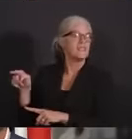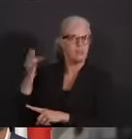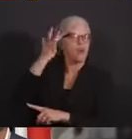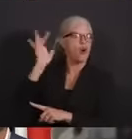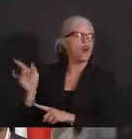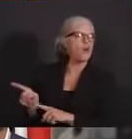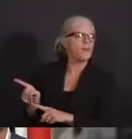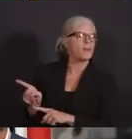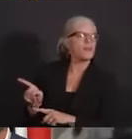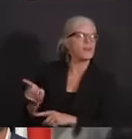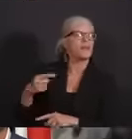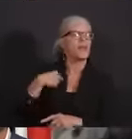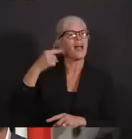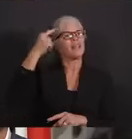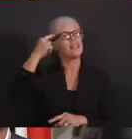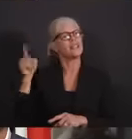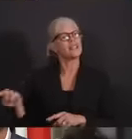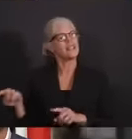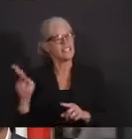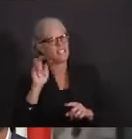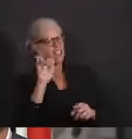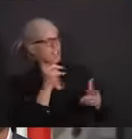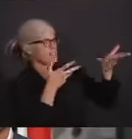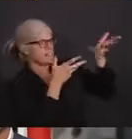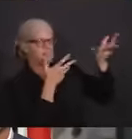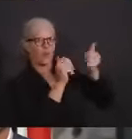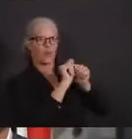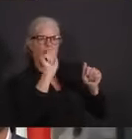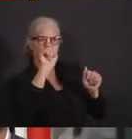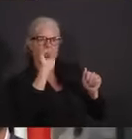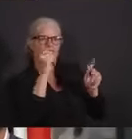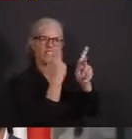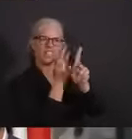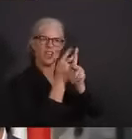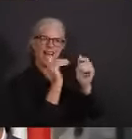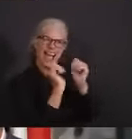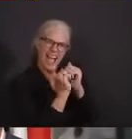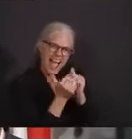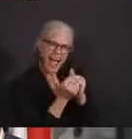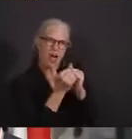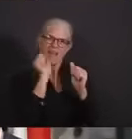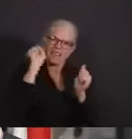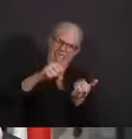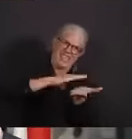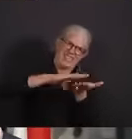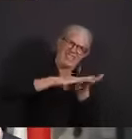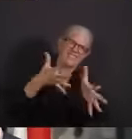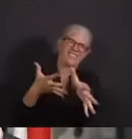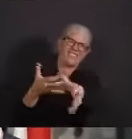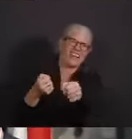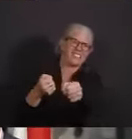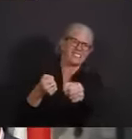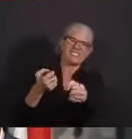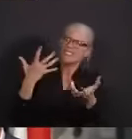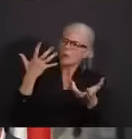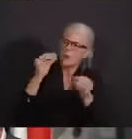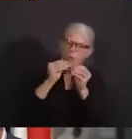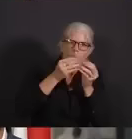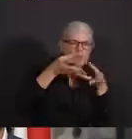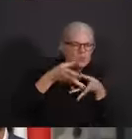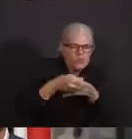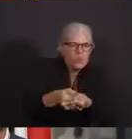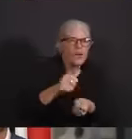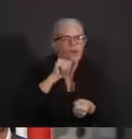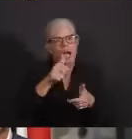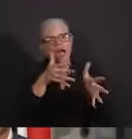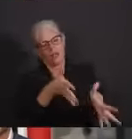the administrator will work constructively with him, and I think we'll probably get somewhere that's going to be more efficient and more effective. Governor Logan,